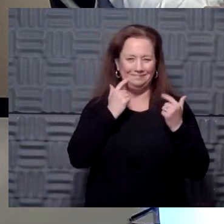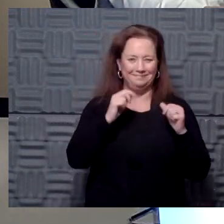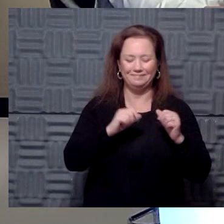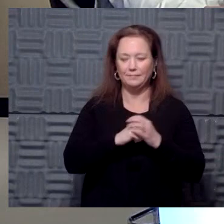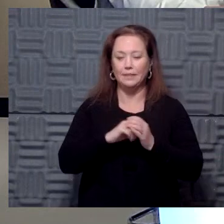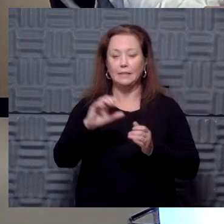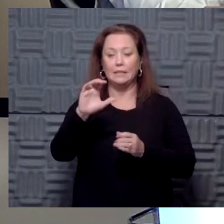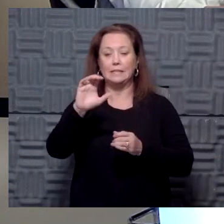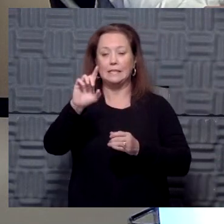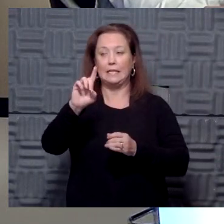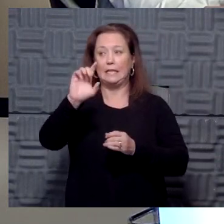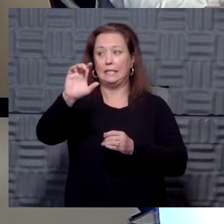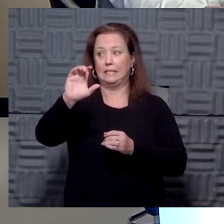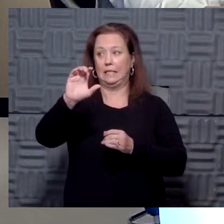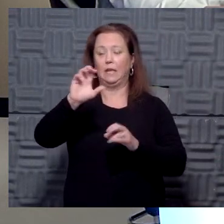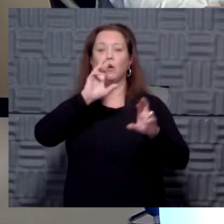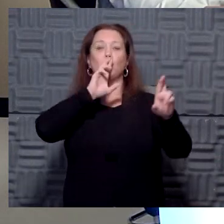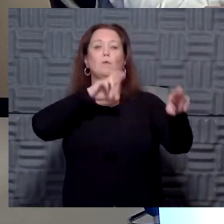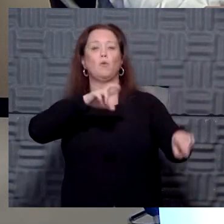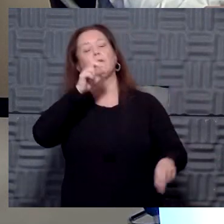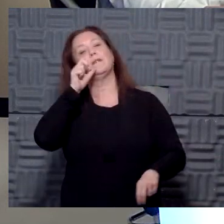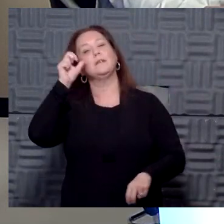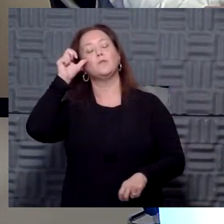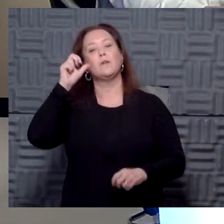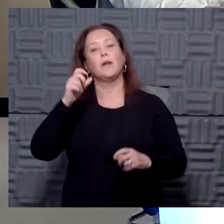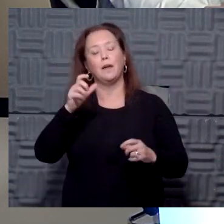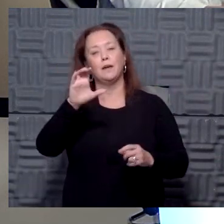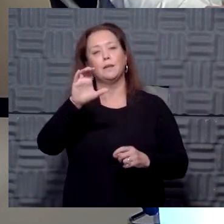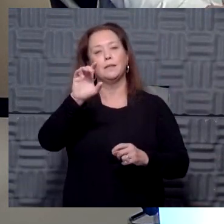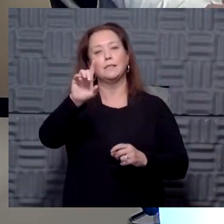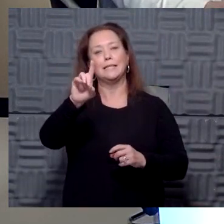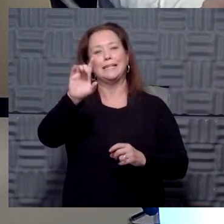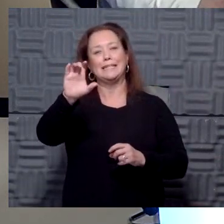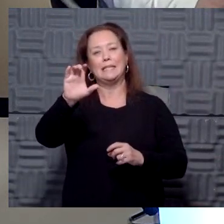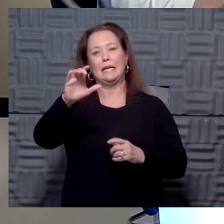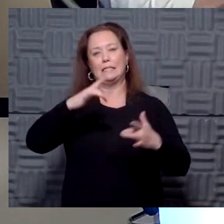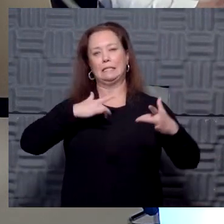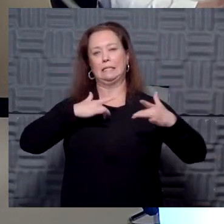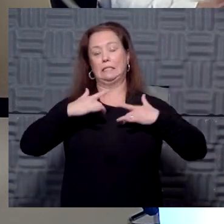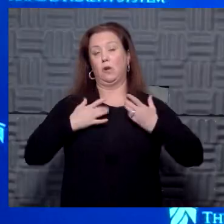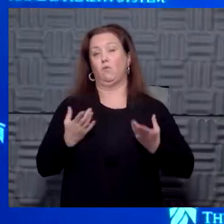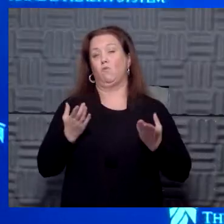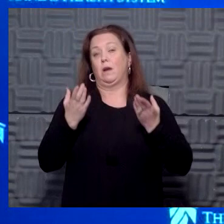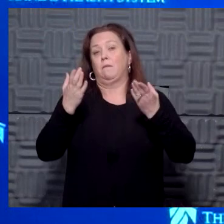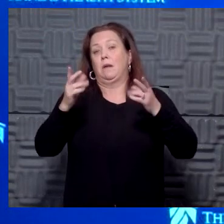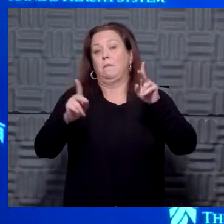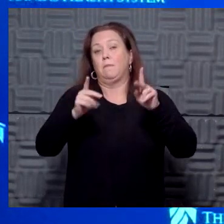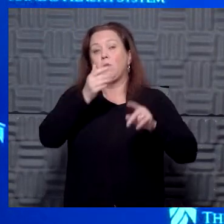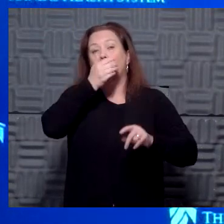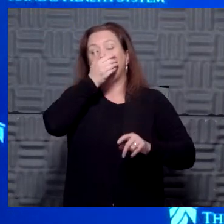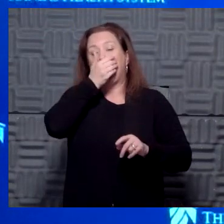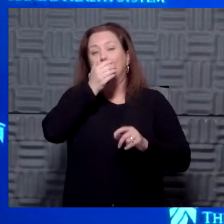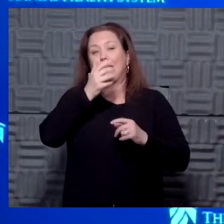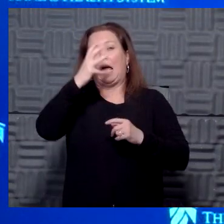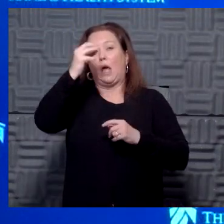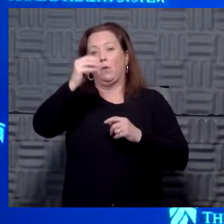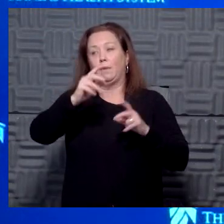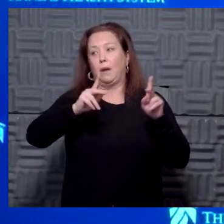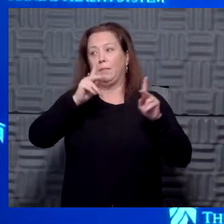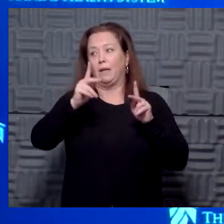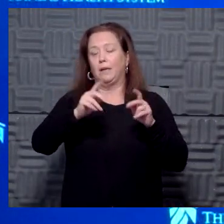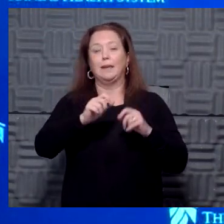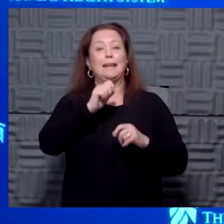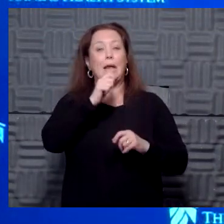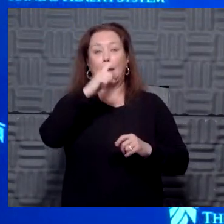the CDC it was reported yesterday that the CDC is considering recommending that people wear face masks in public,